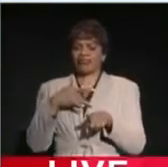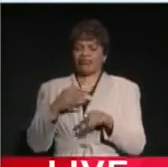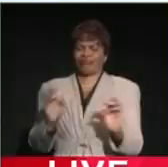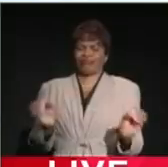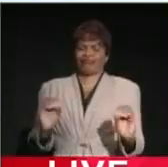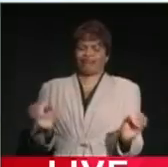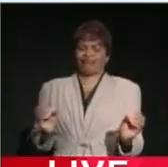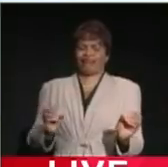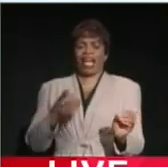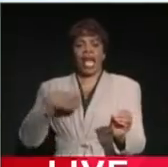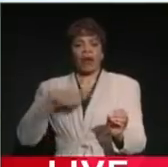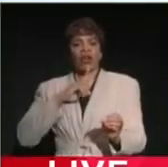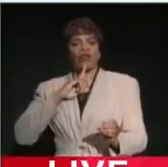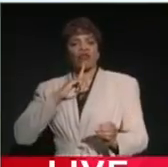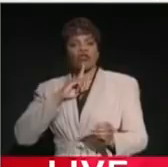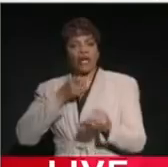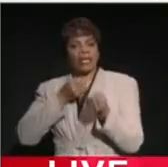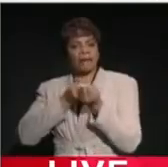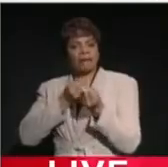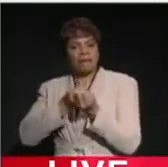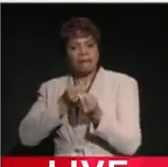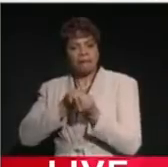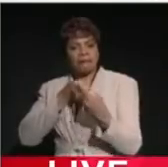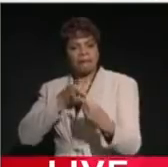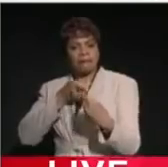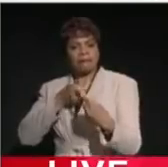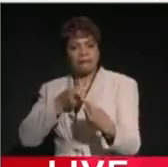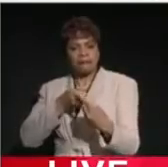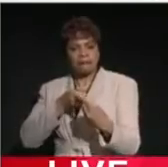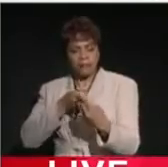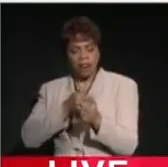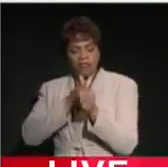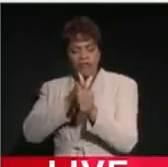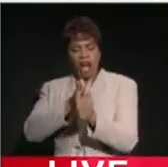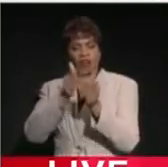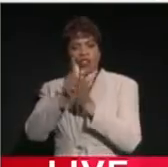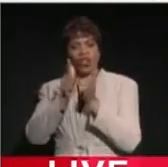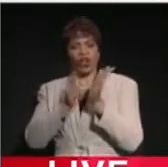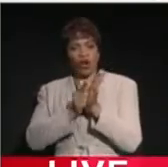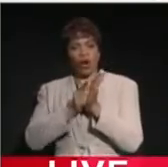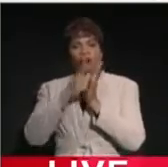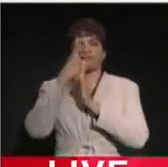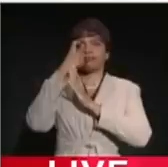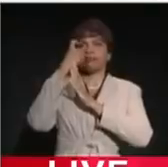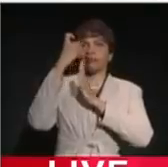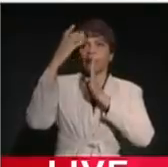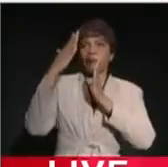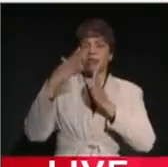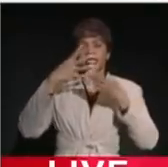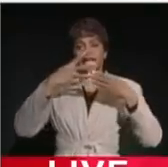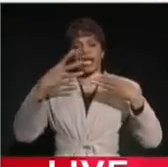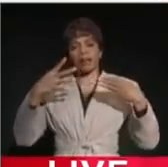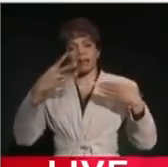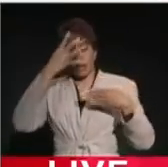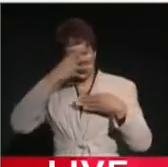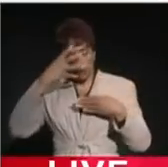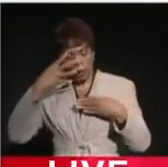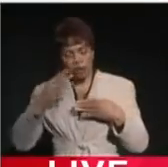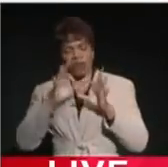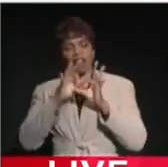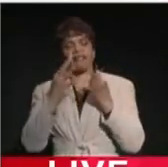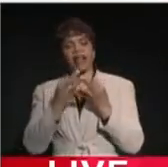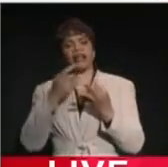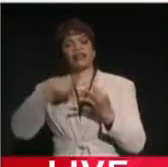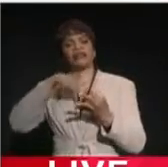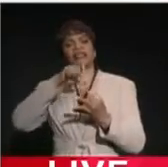that tooth and nail to the full extent of the law. Our Dreamers, our immigrant families, we need to make sure they realize they're